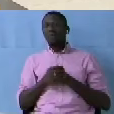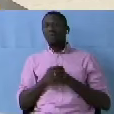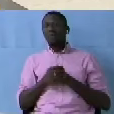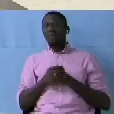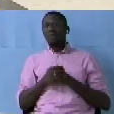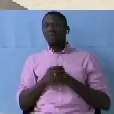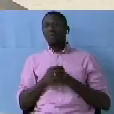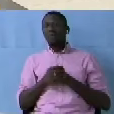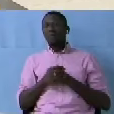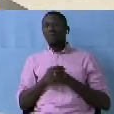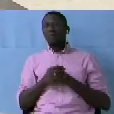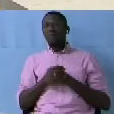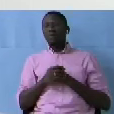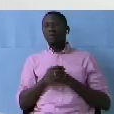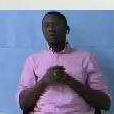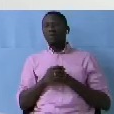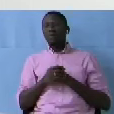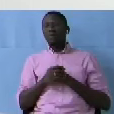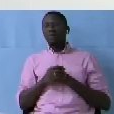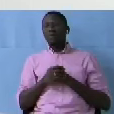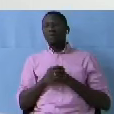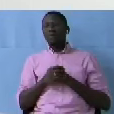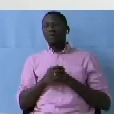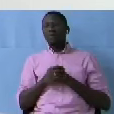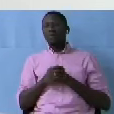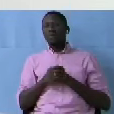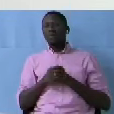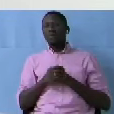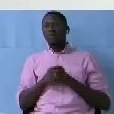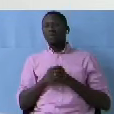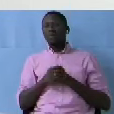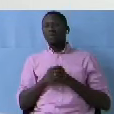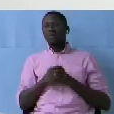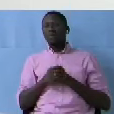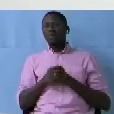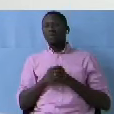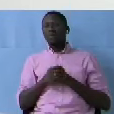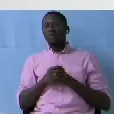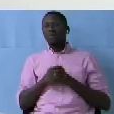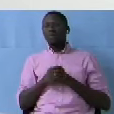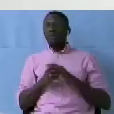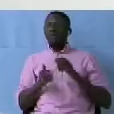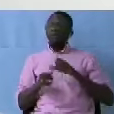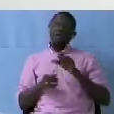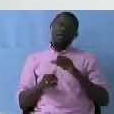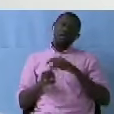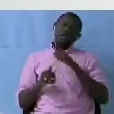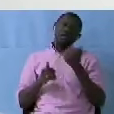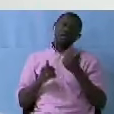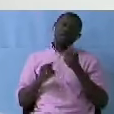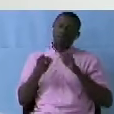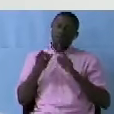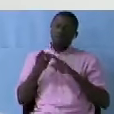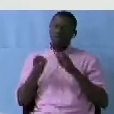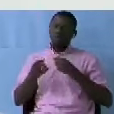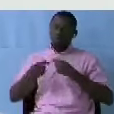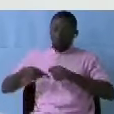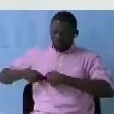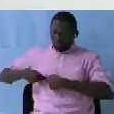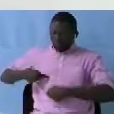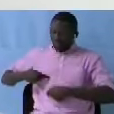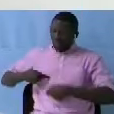war nga waxtan ak borom ak major operation procedures which can have any kind